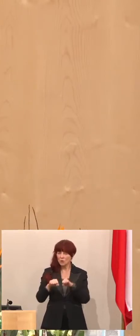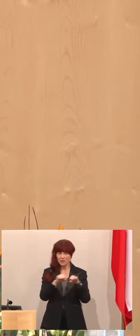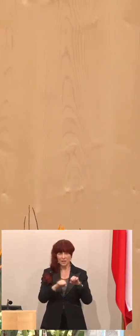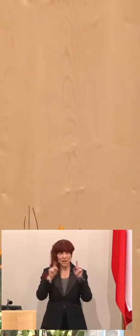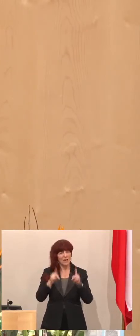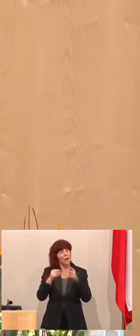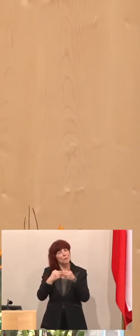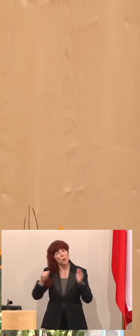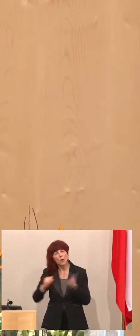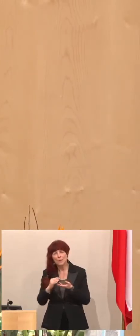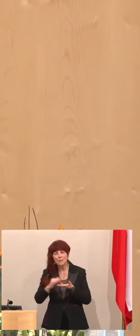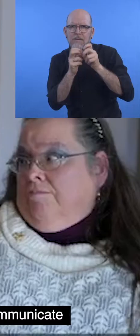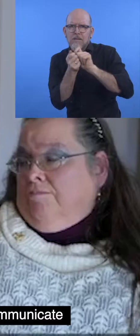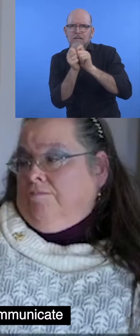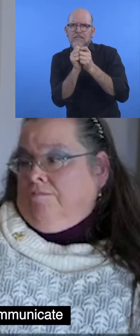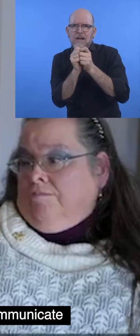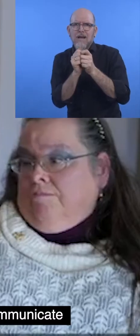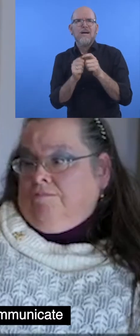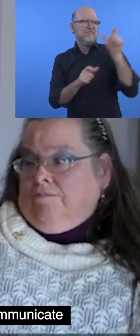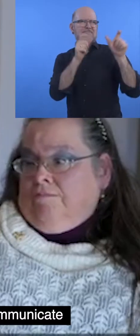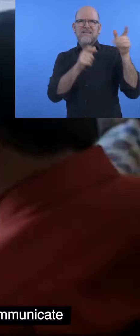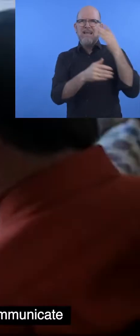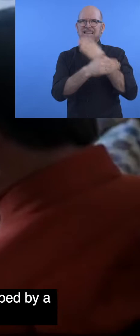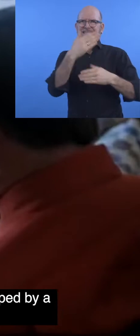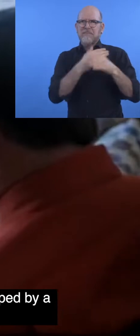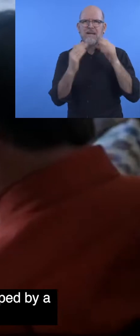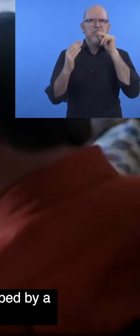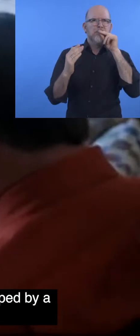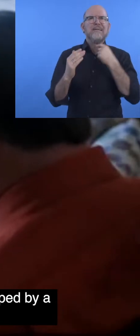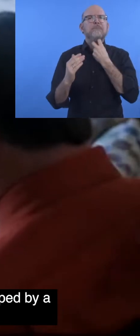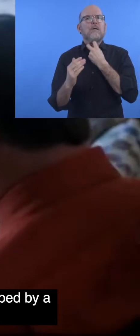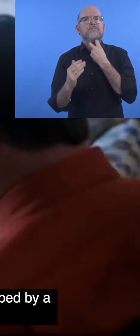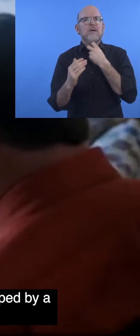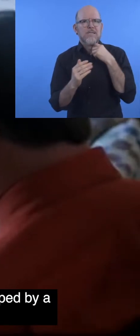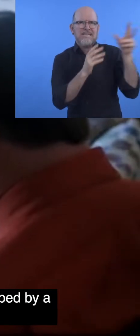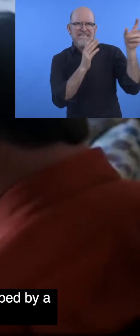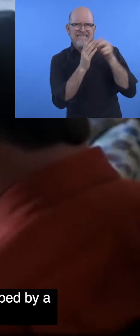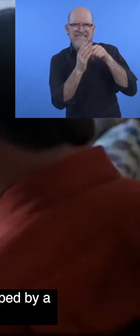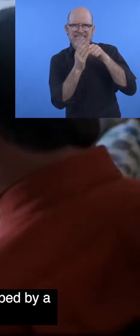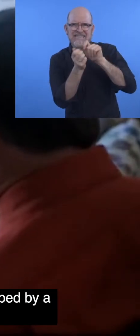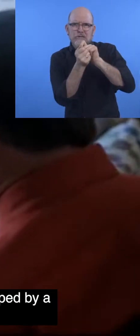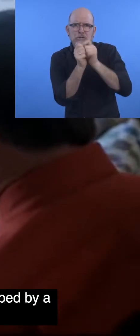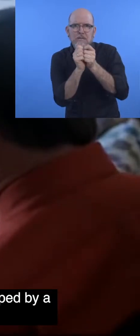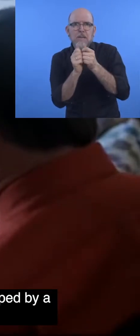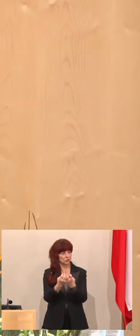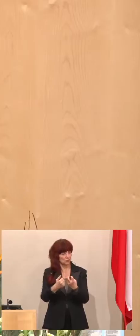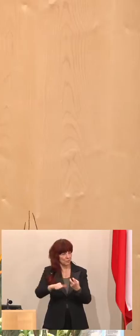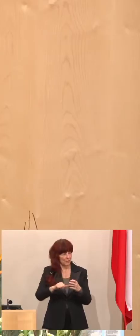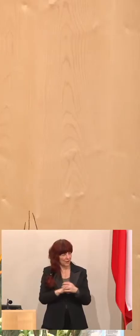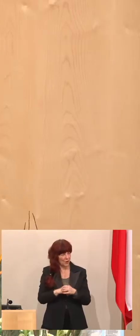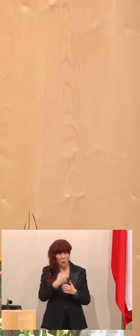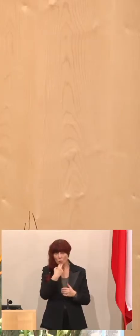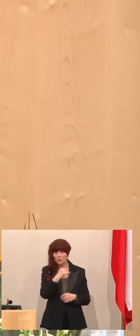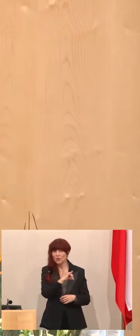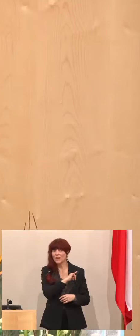dimension of independence and quality of life for people with disabilities. I invite you to a round table and the interested people from the